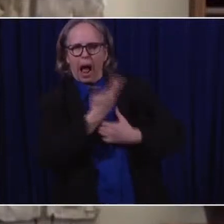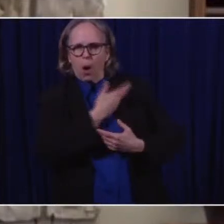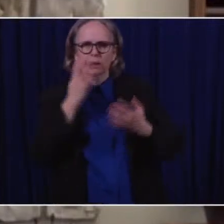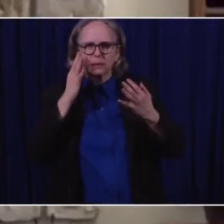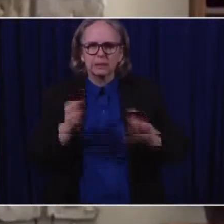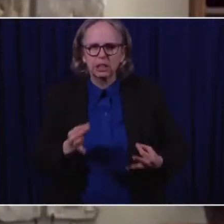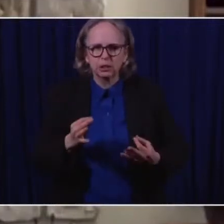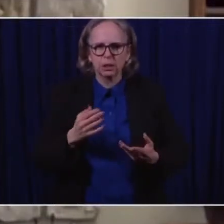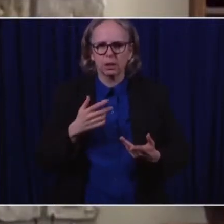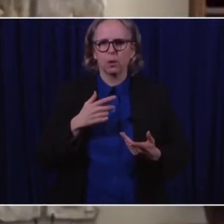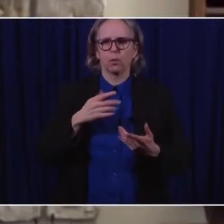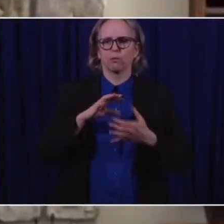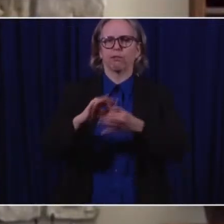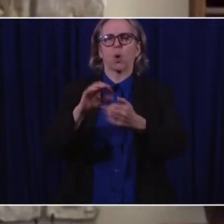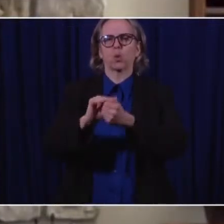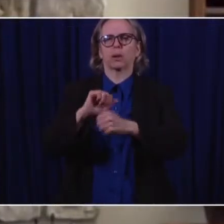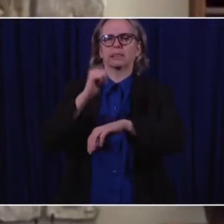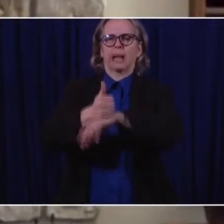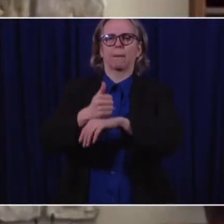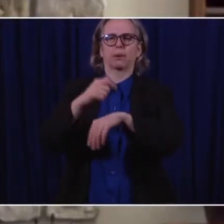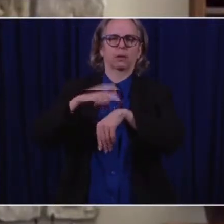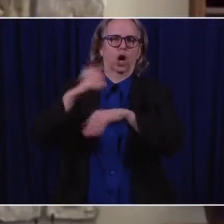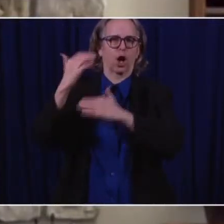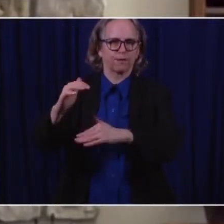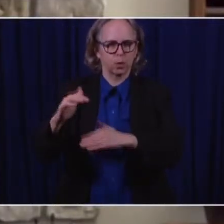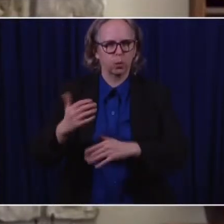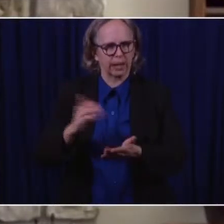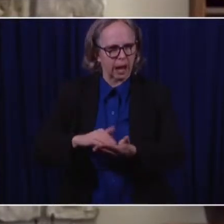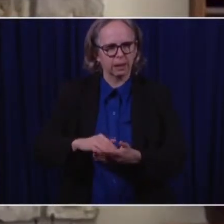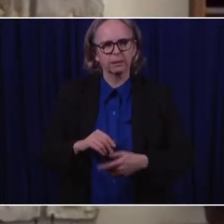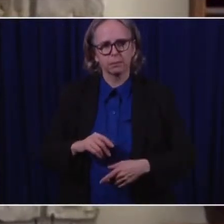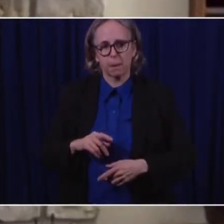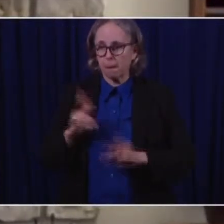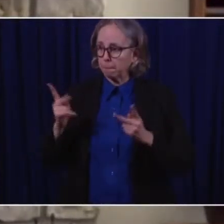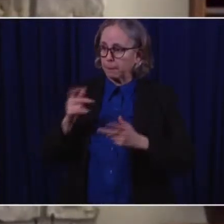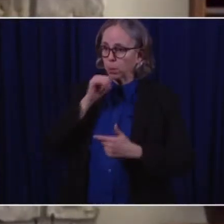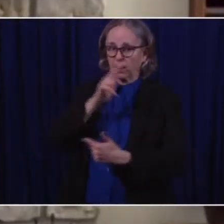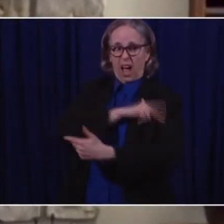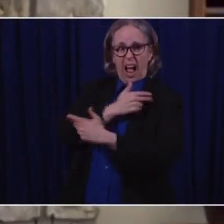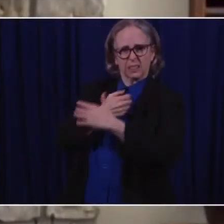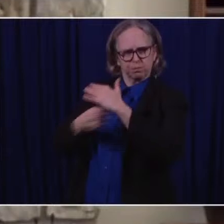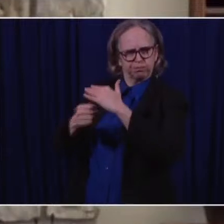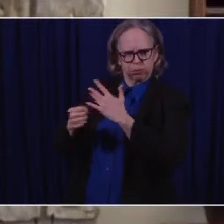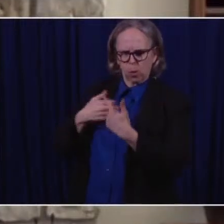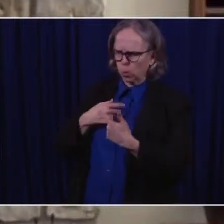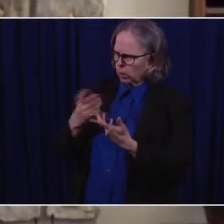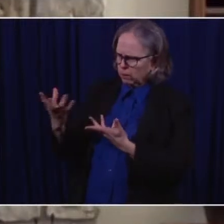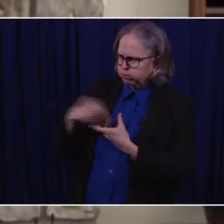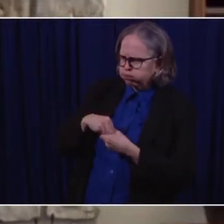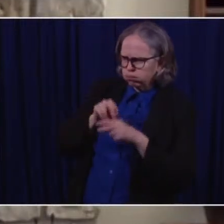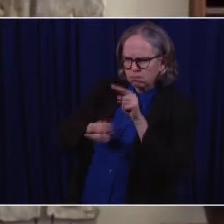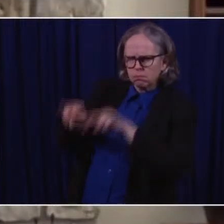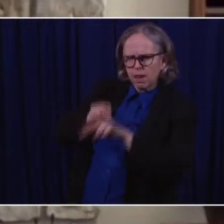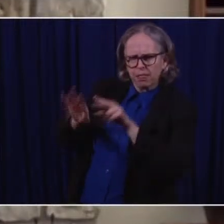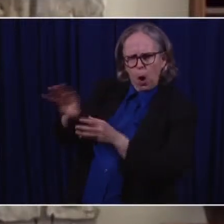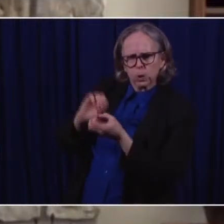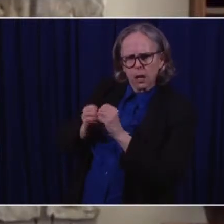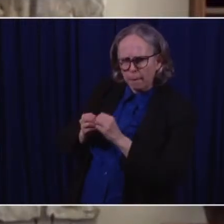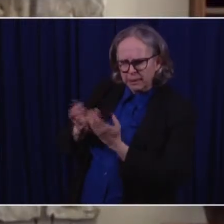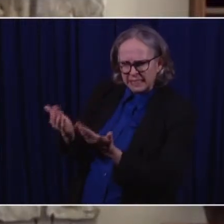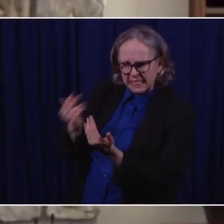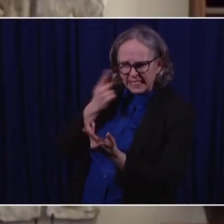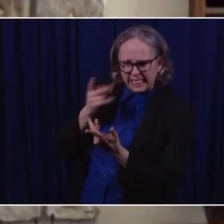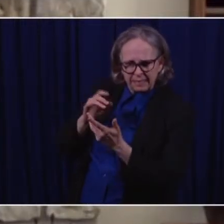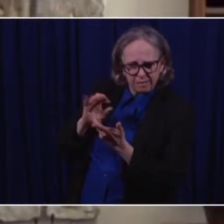now, that would be something that we will look at, and that will be kind of again, understanding that it's